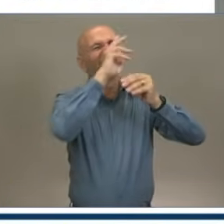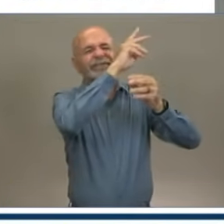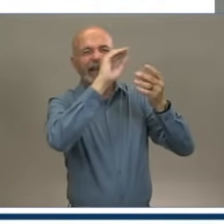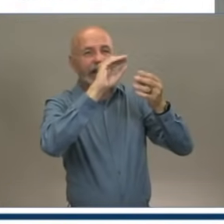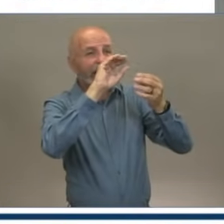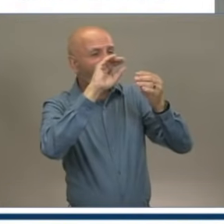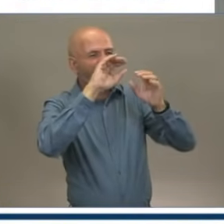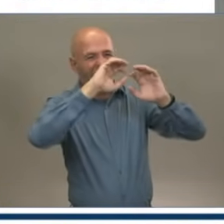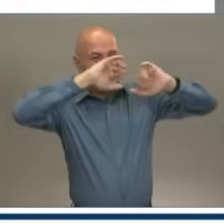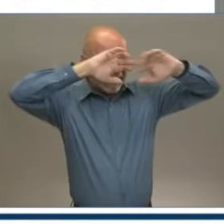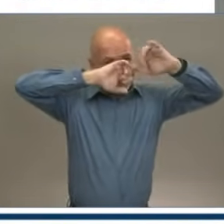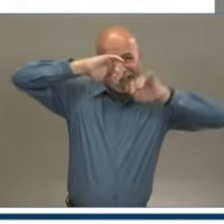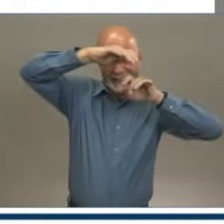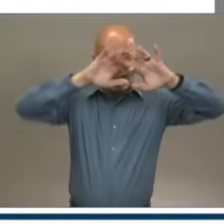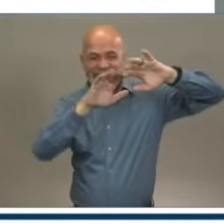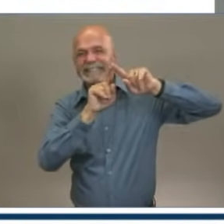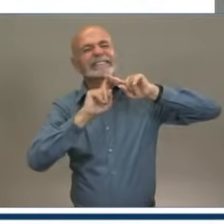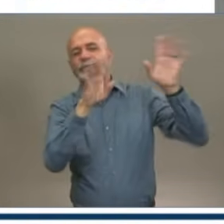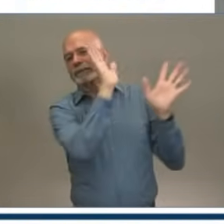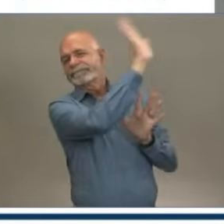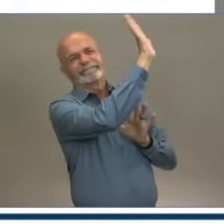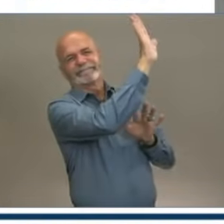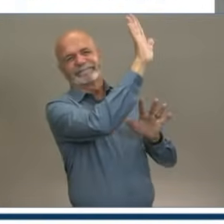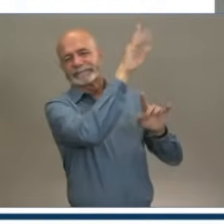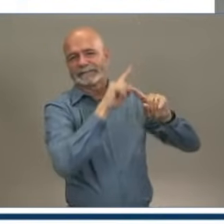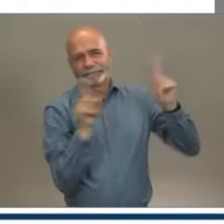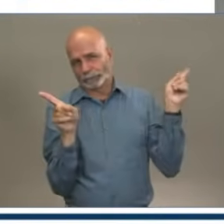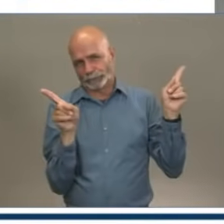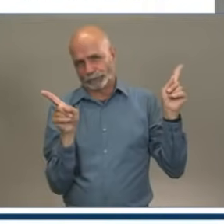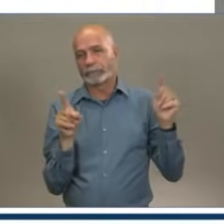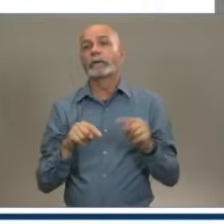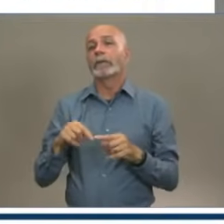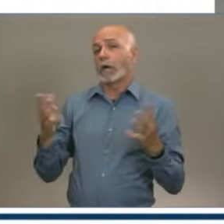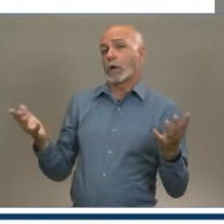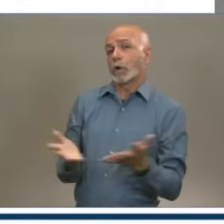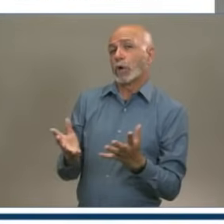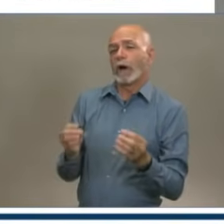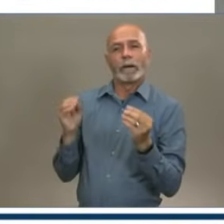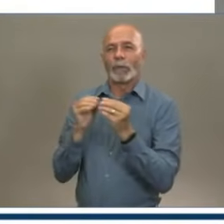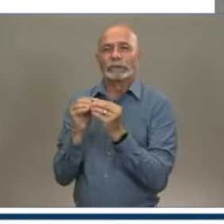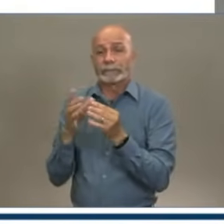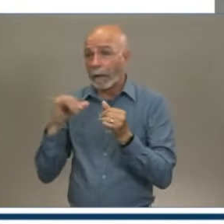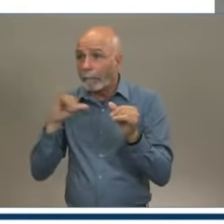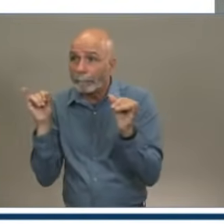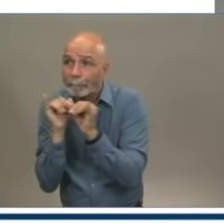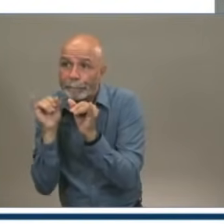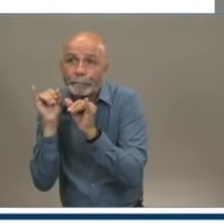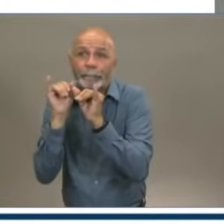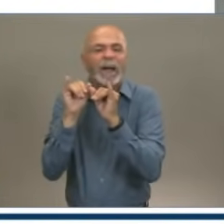But when we've done it internally, when we look at usually the metrics that other provinces are doing, we're